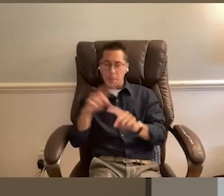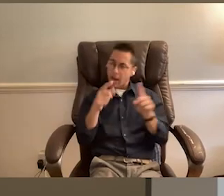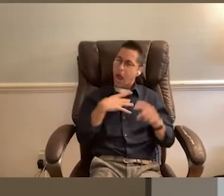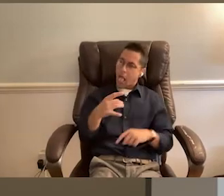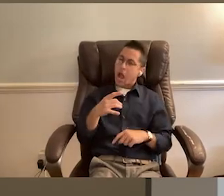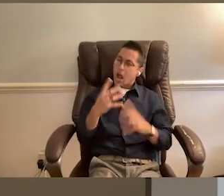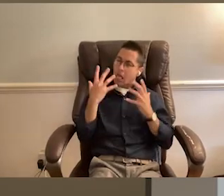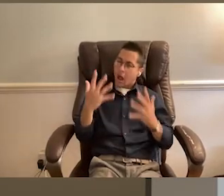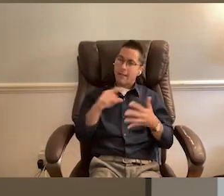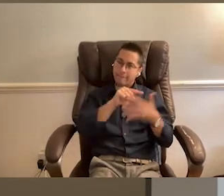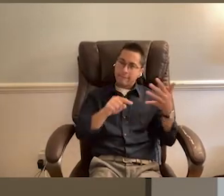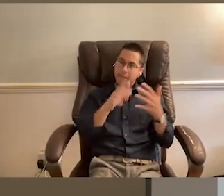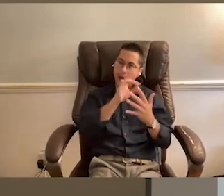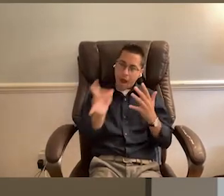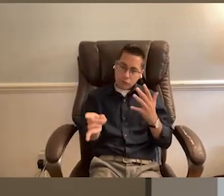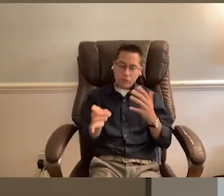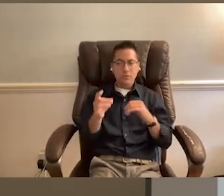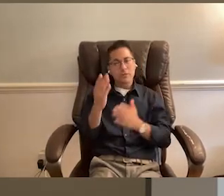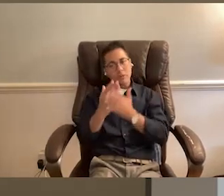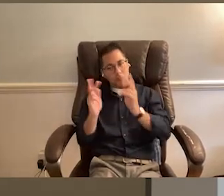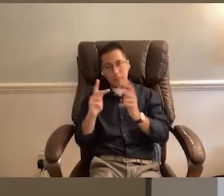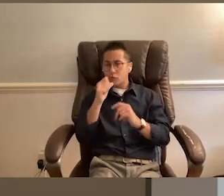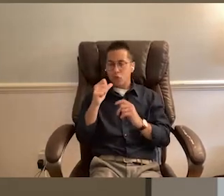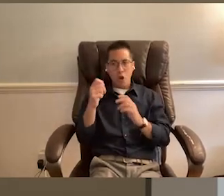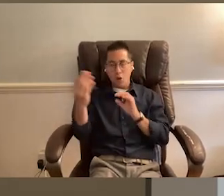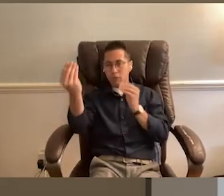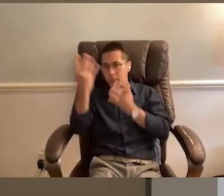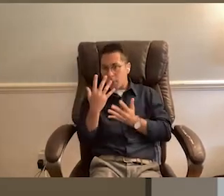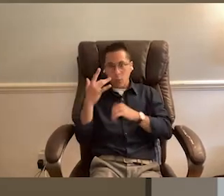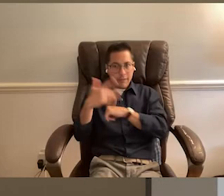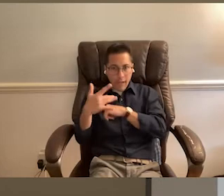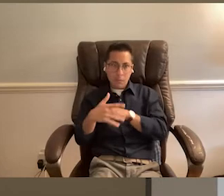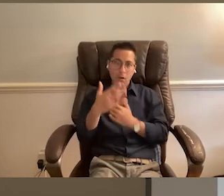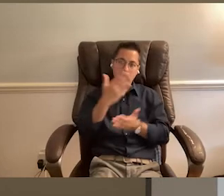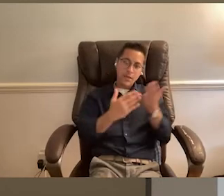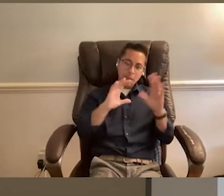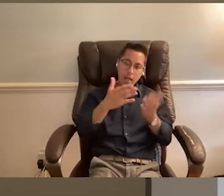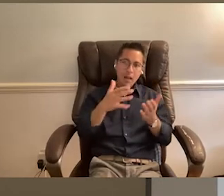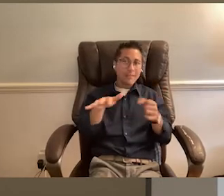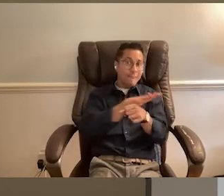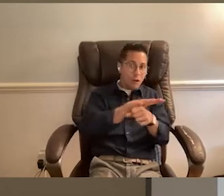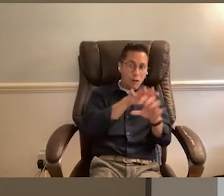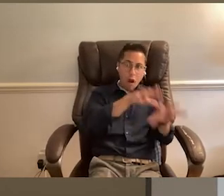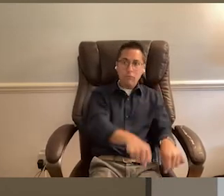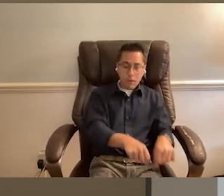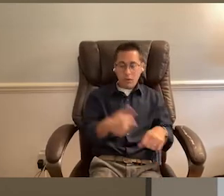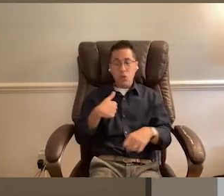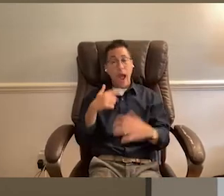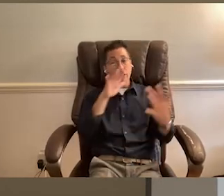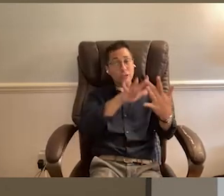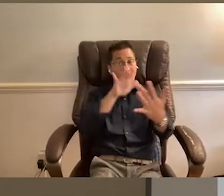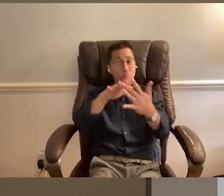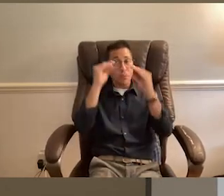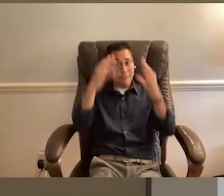This is another question we get a lot, is how we place students in a class. So this is just kind of step by step. I meet with all of the students individually, and I say, pick out